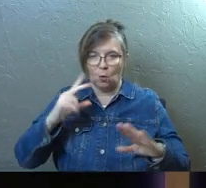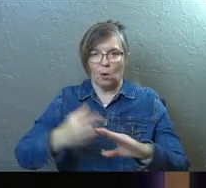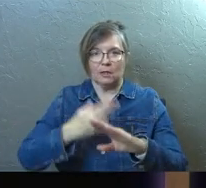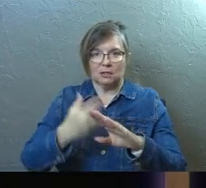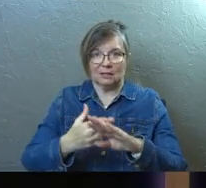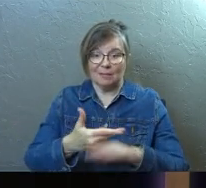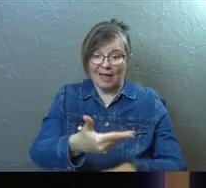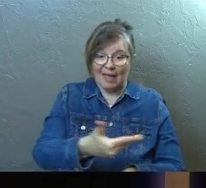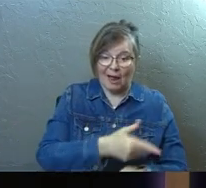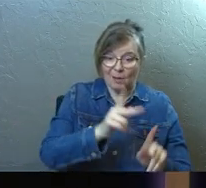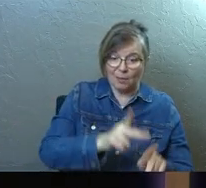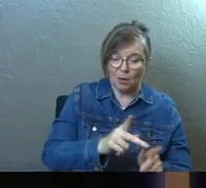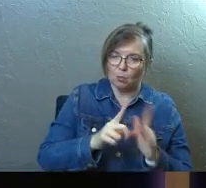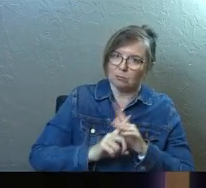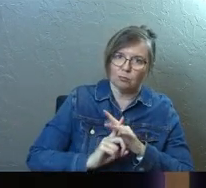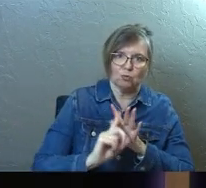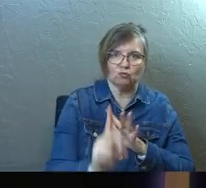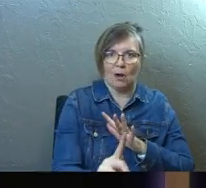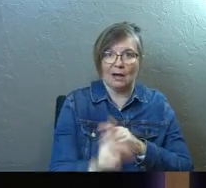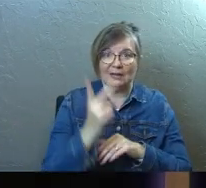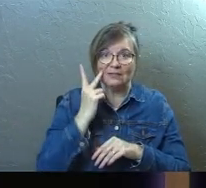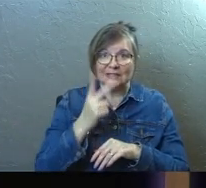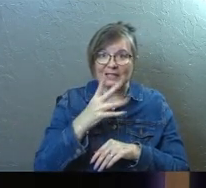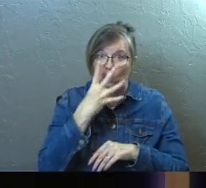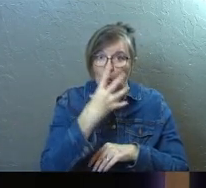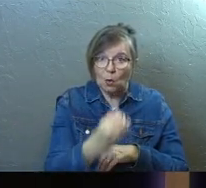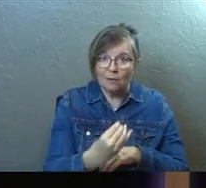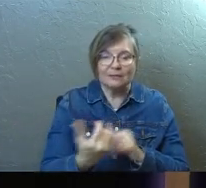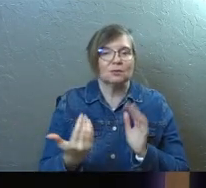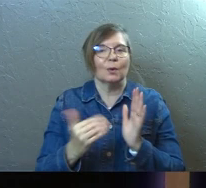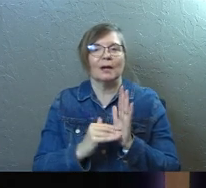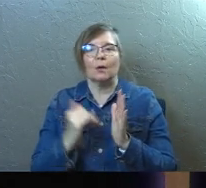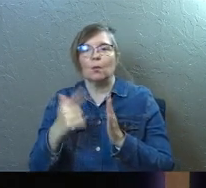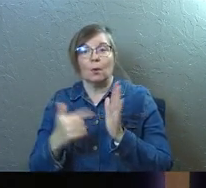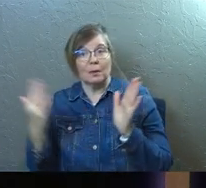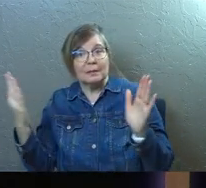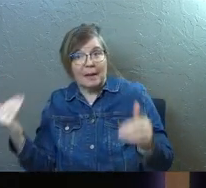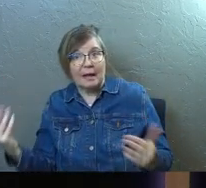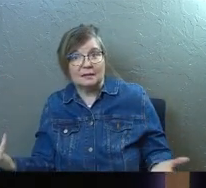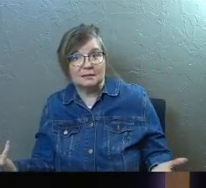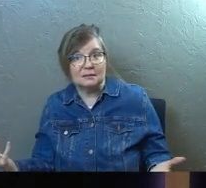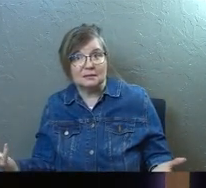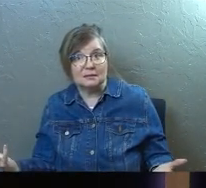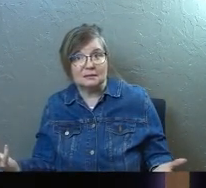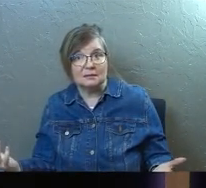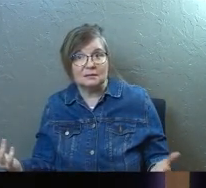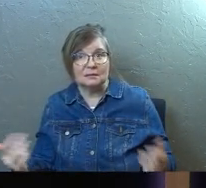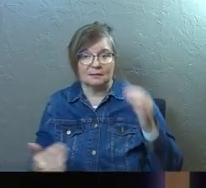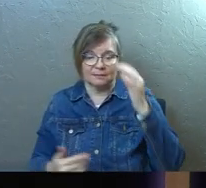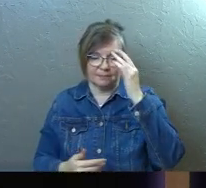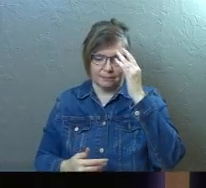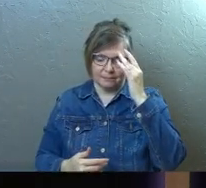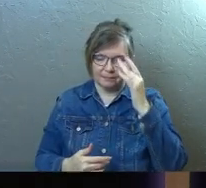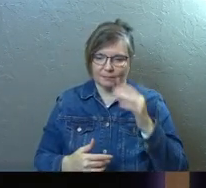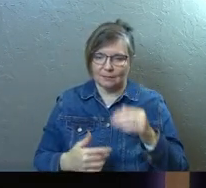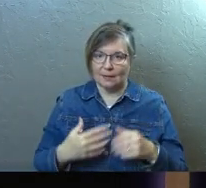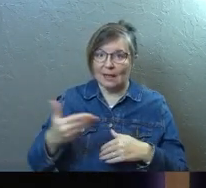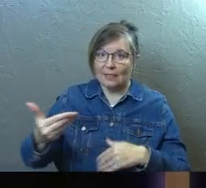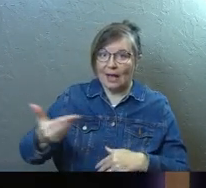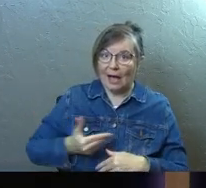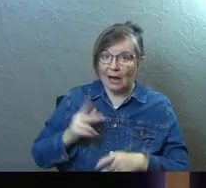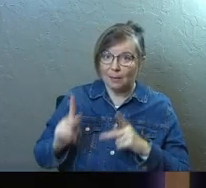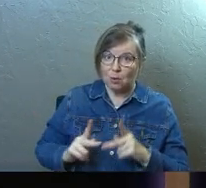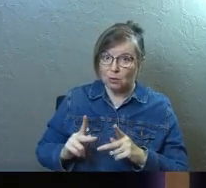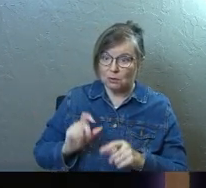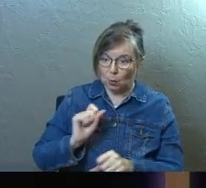A hired hand will run when he sees a wolf coming. Again, that's what we expect. He will abandon the sheep, that